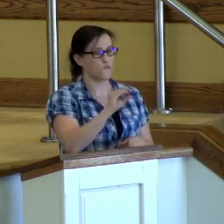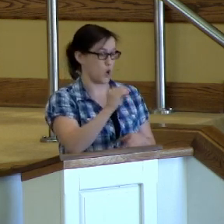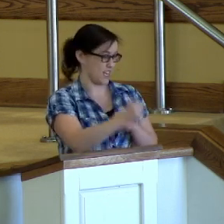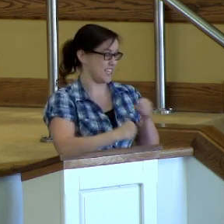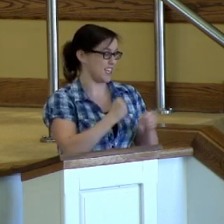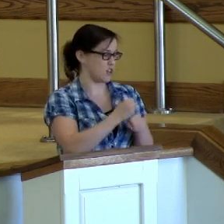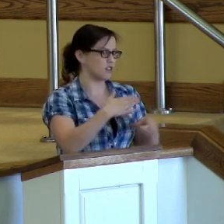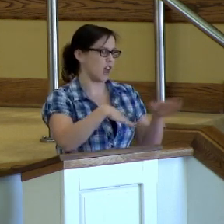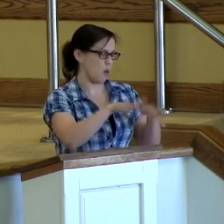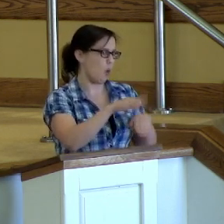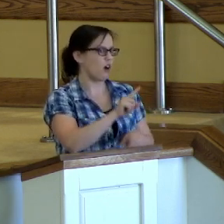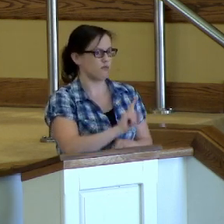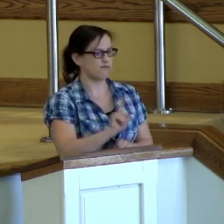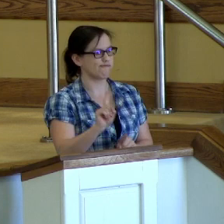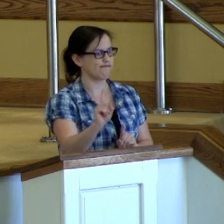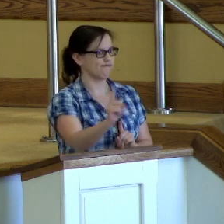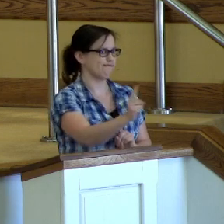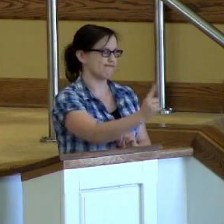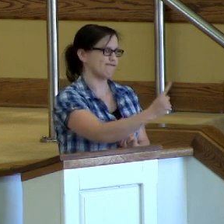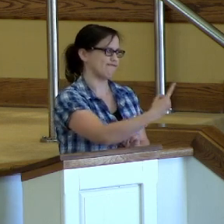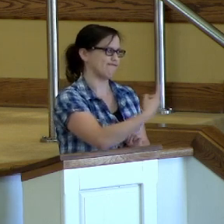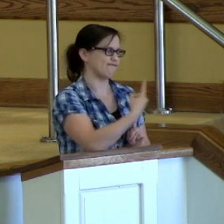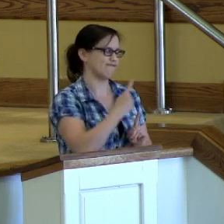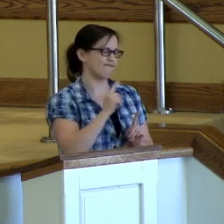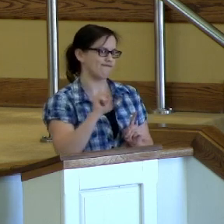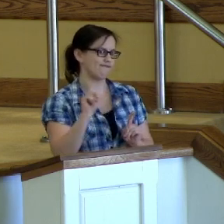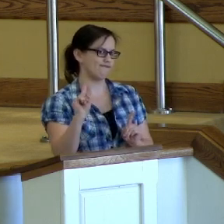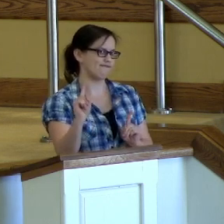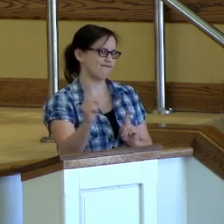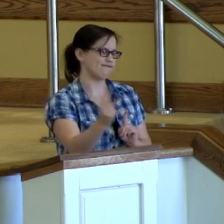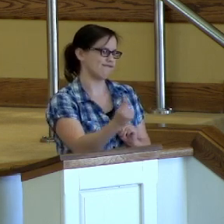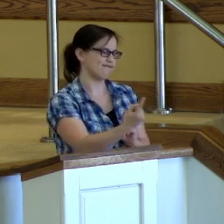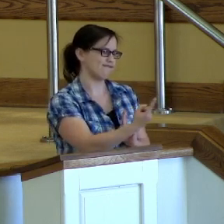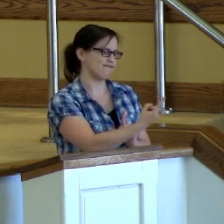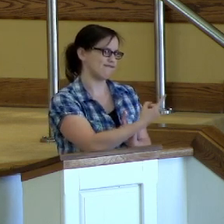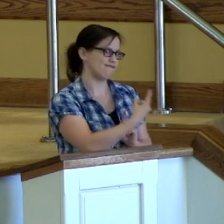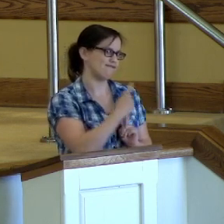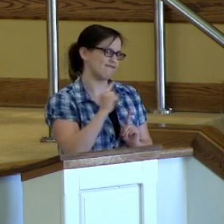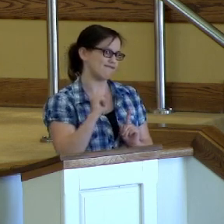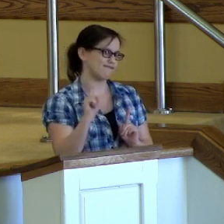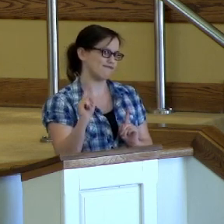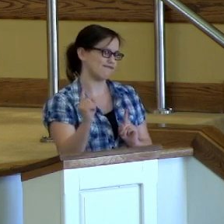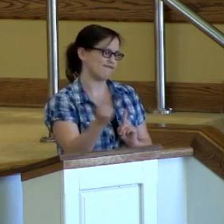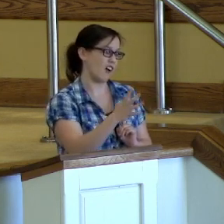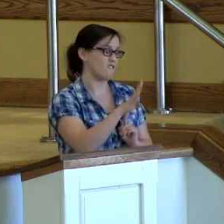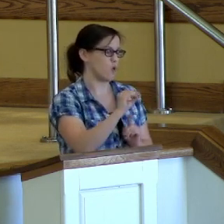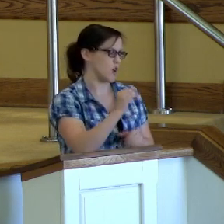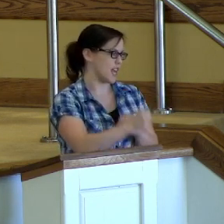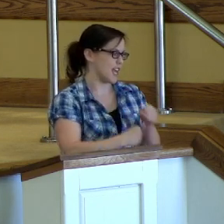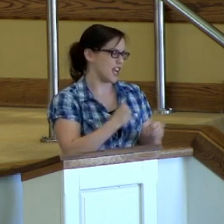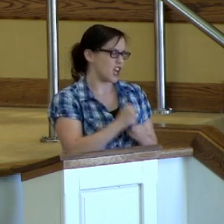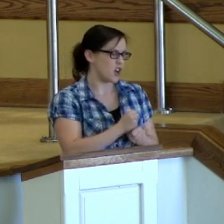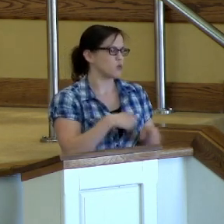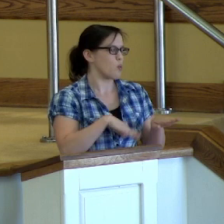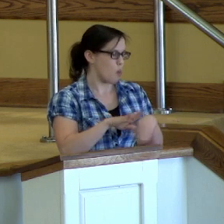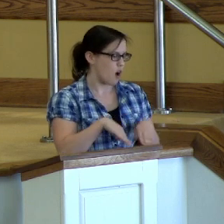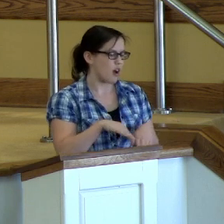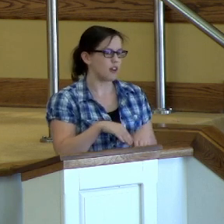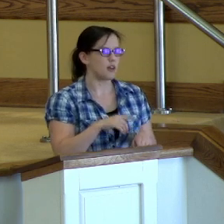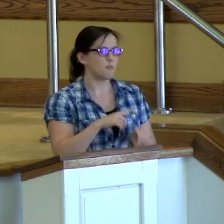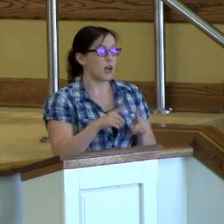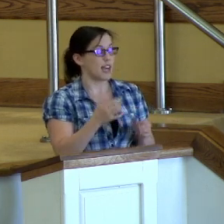so they're kind of closing in on the promised land. But as God is having them move in, they're starting to